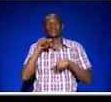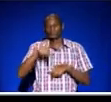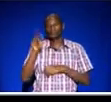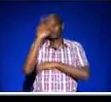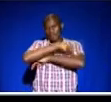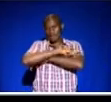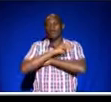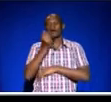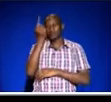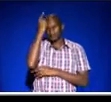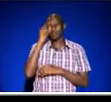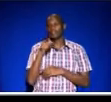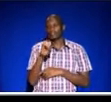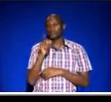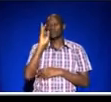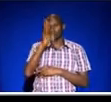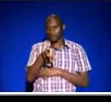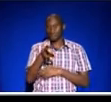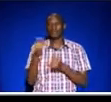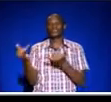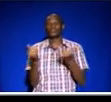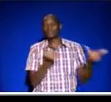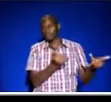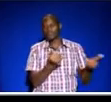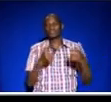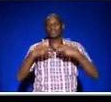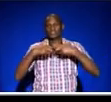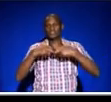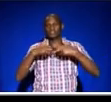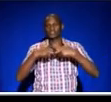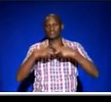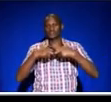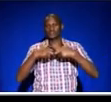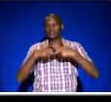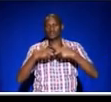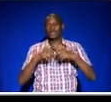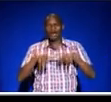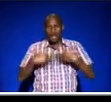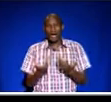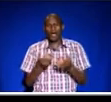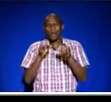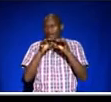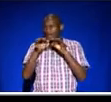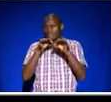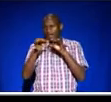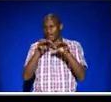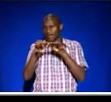us to understand as an introduction to physics. So, how do we define